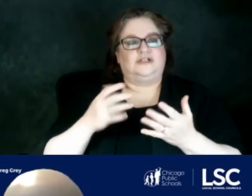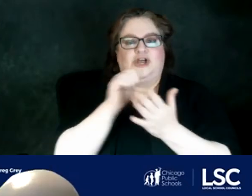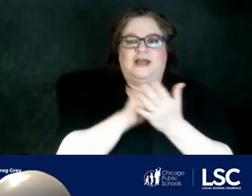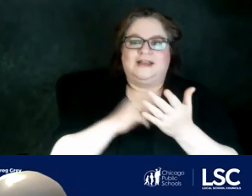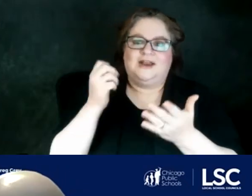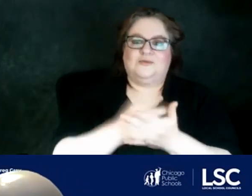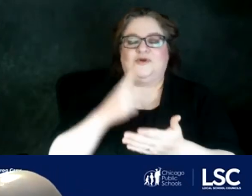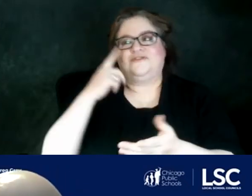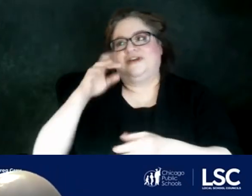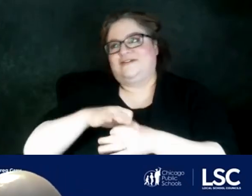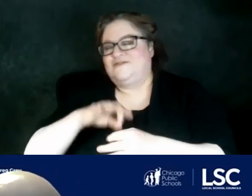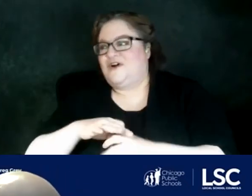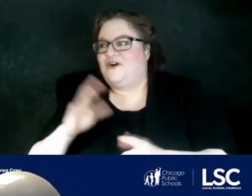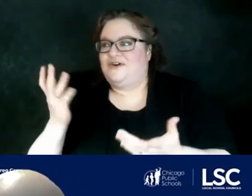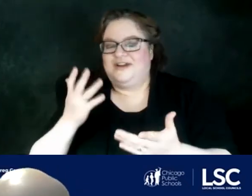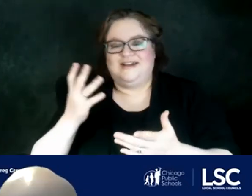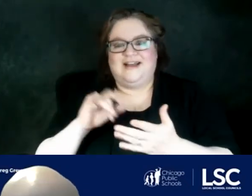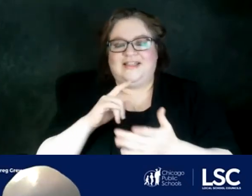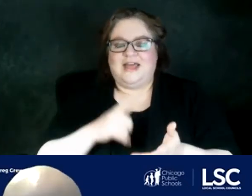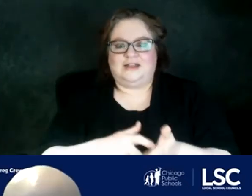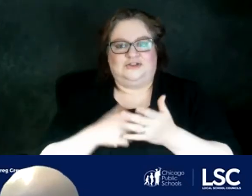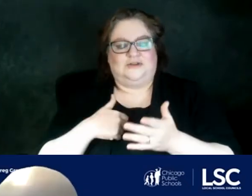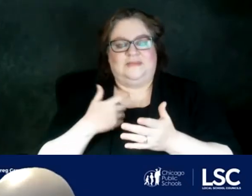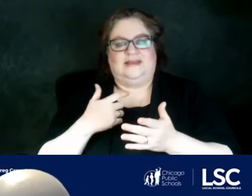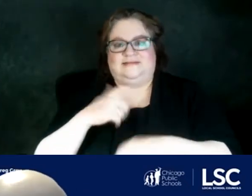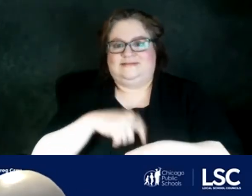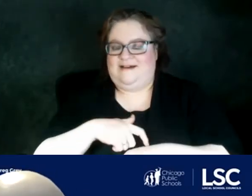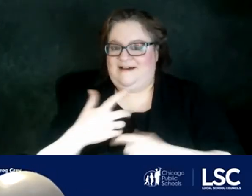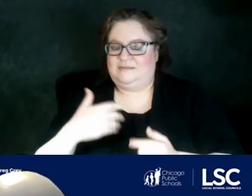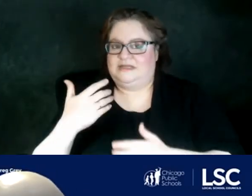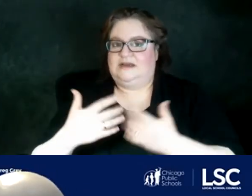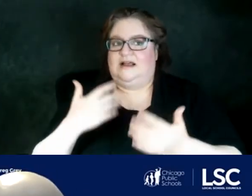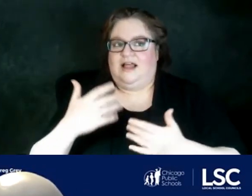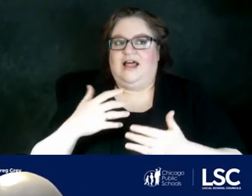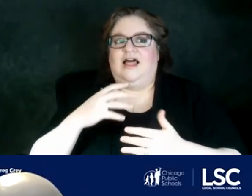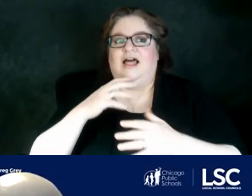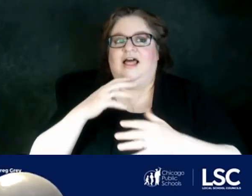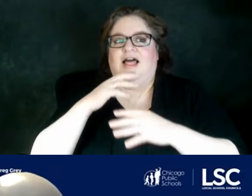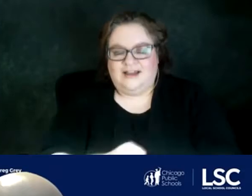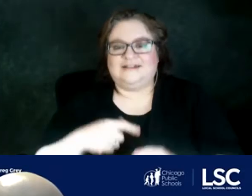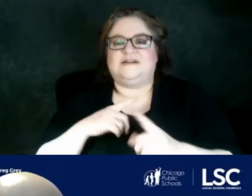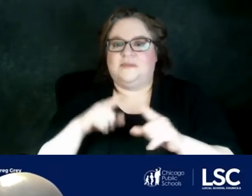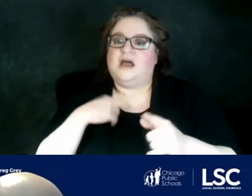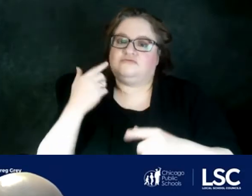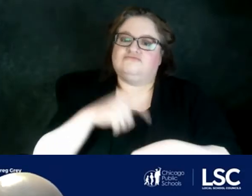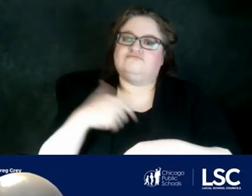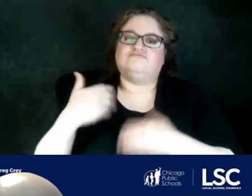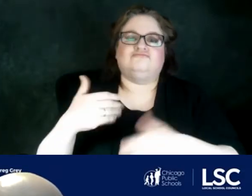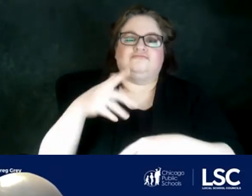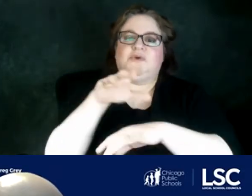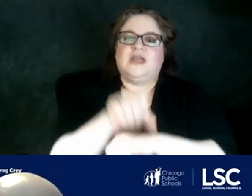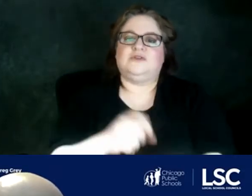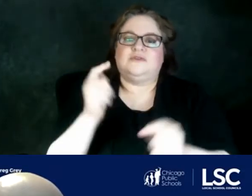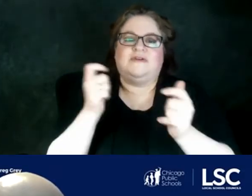procedures and all of that, it took me a minute to get the hang of all of that. But you get used to it really fast.